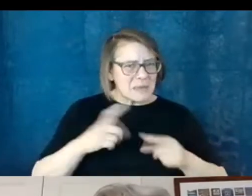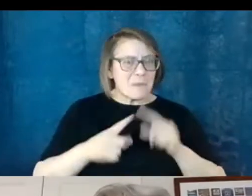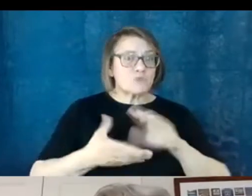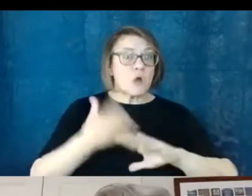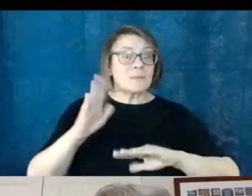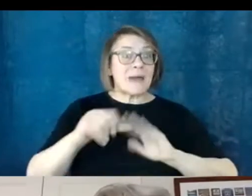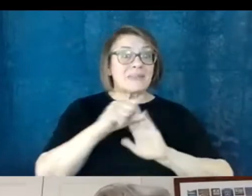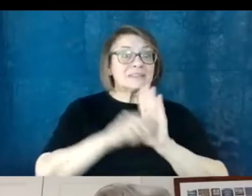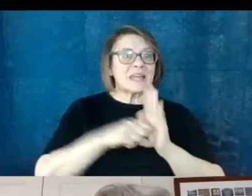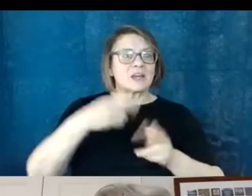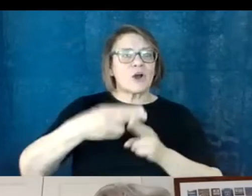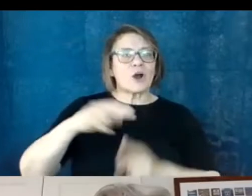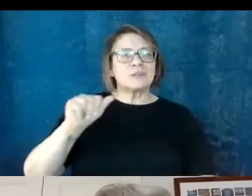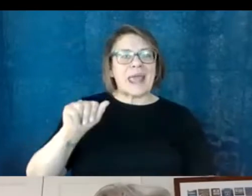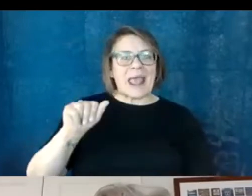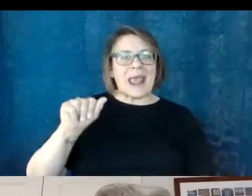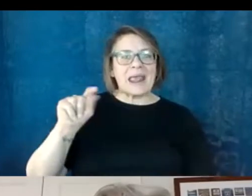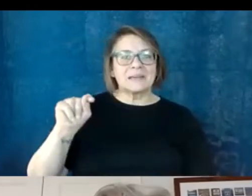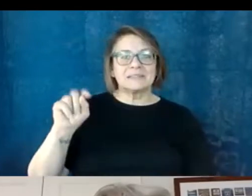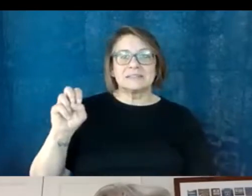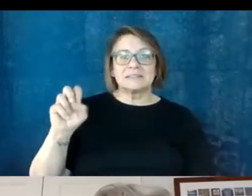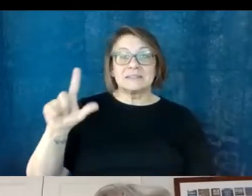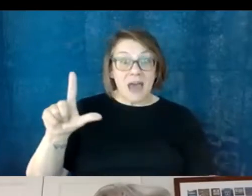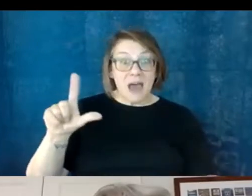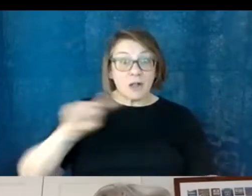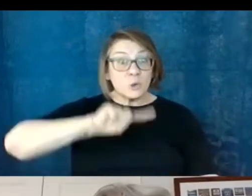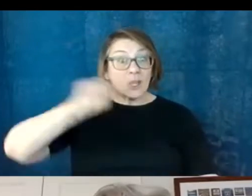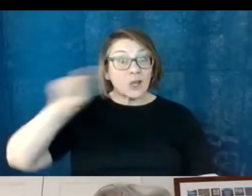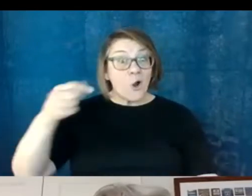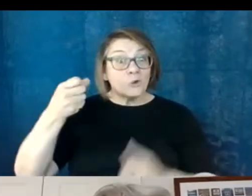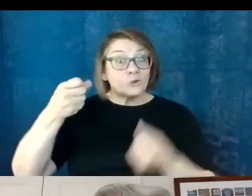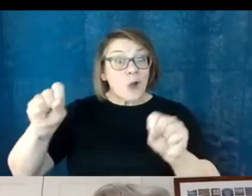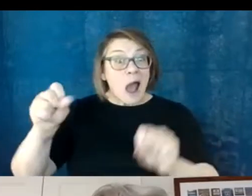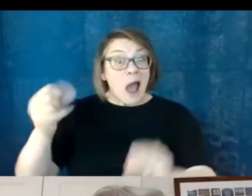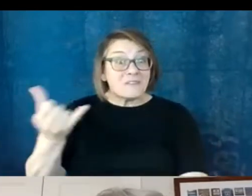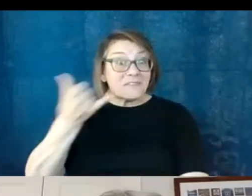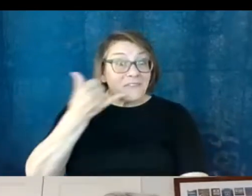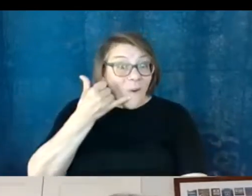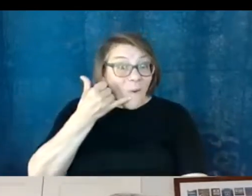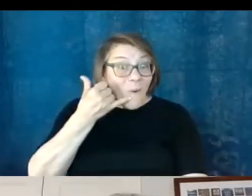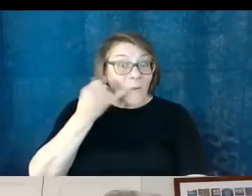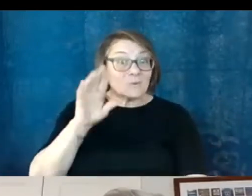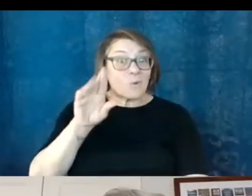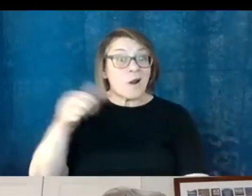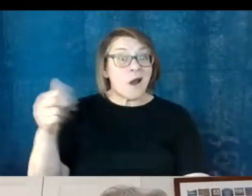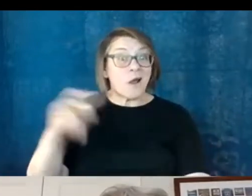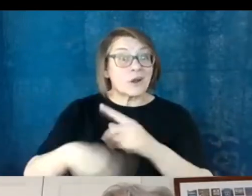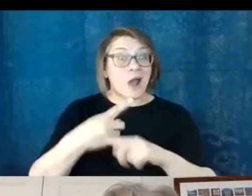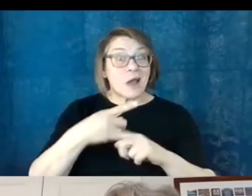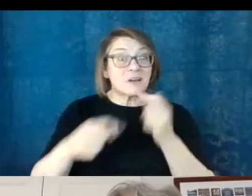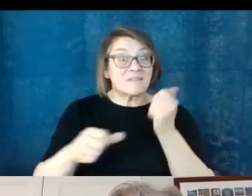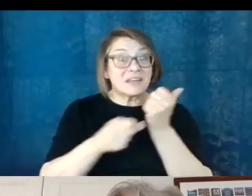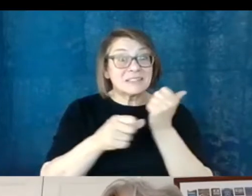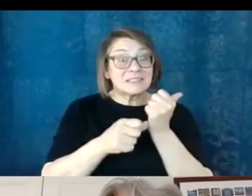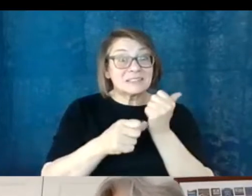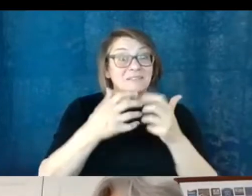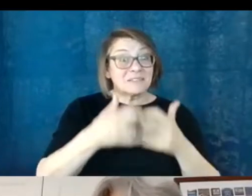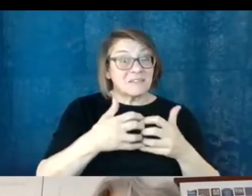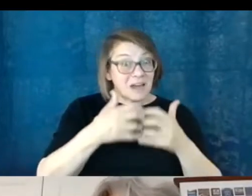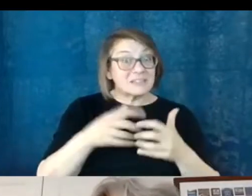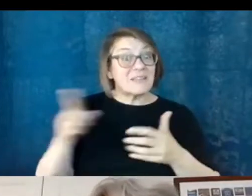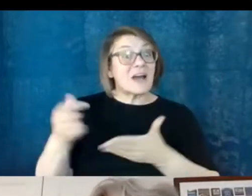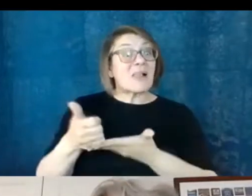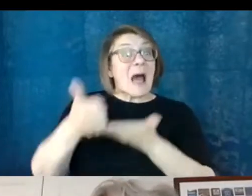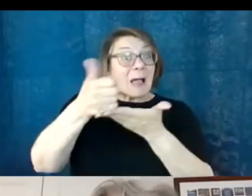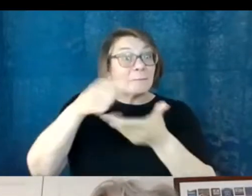called ATEL, where you can go try the phones and other kinds of assistive devices, and they'll help you purchase